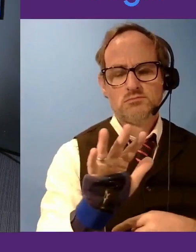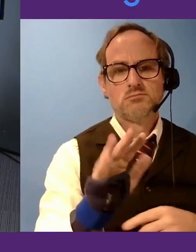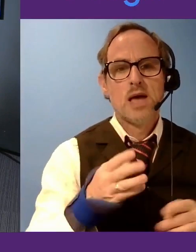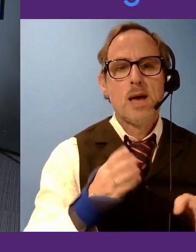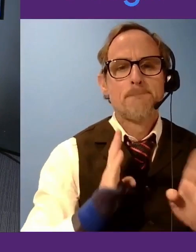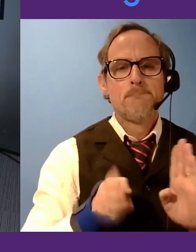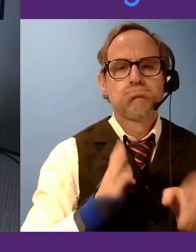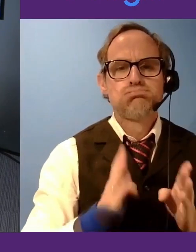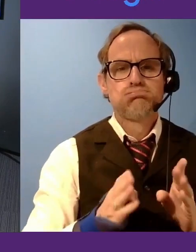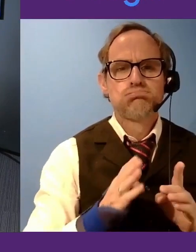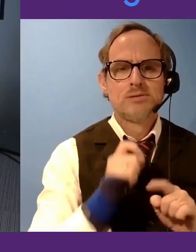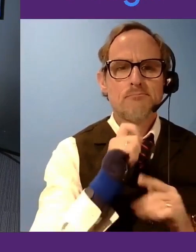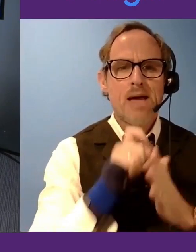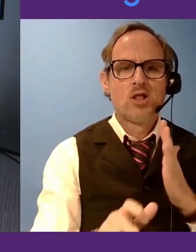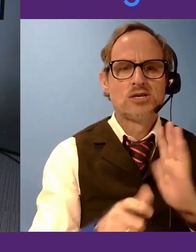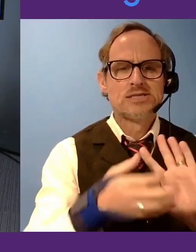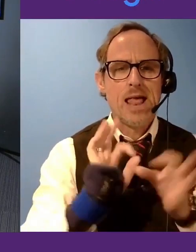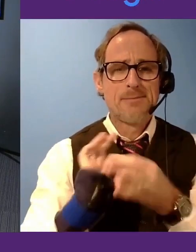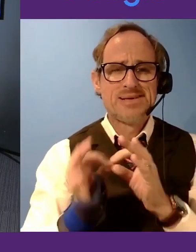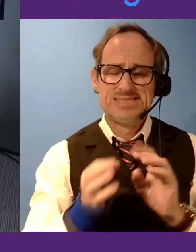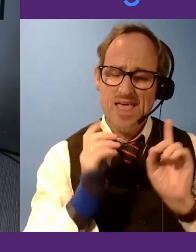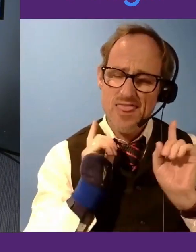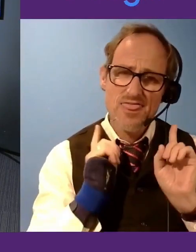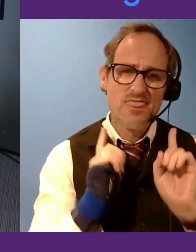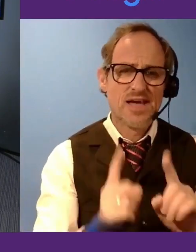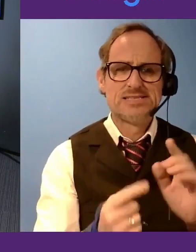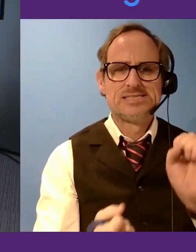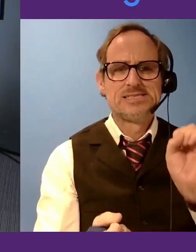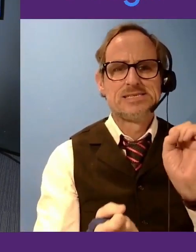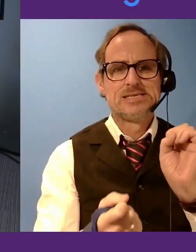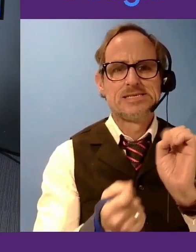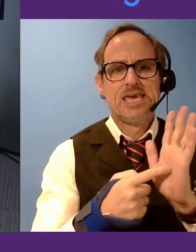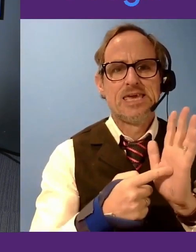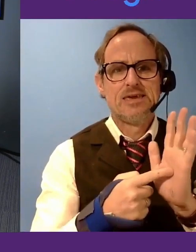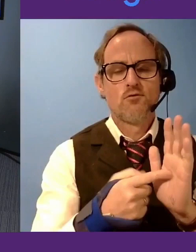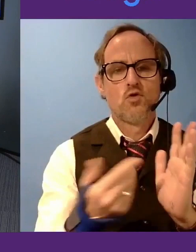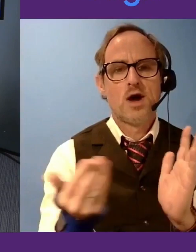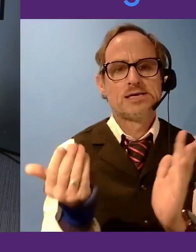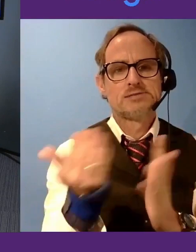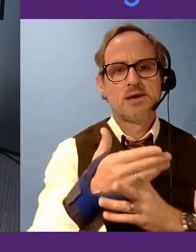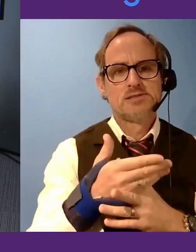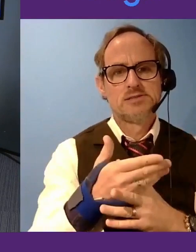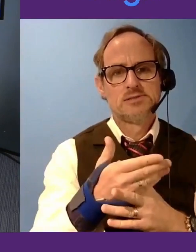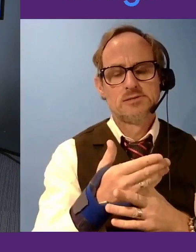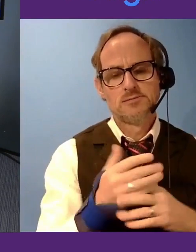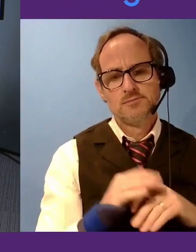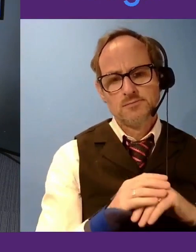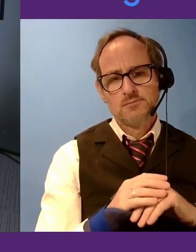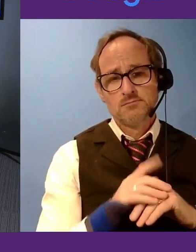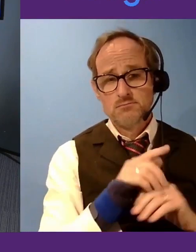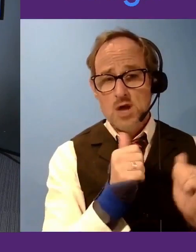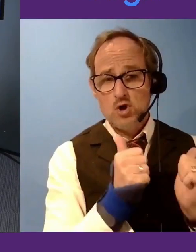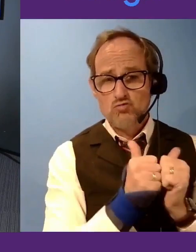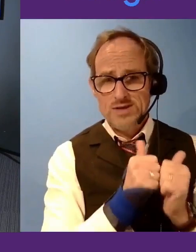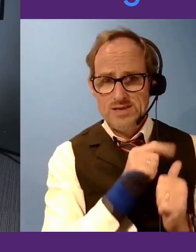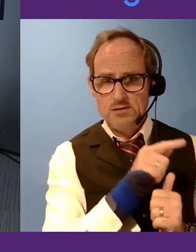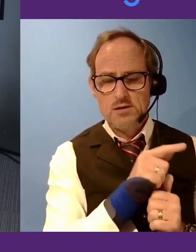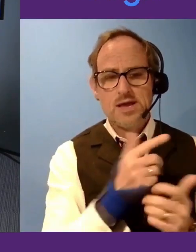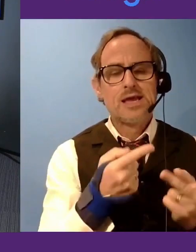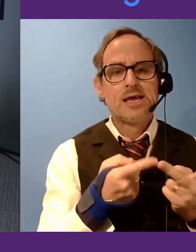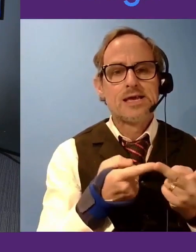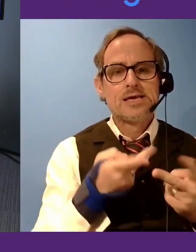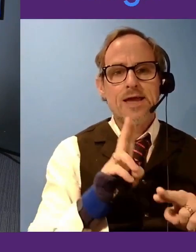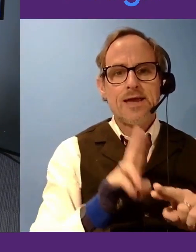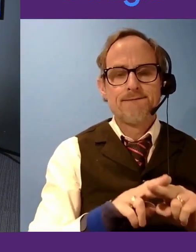accessibility. But I think the issue that like you say, if you've got something in place, you're in a business